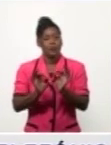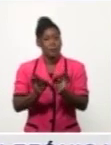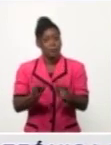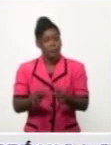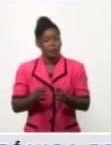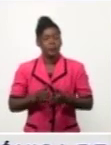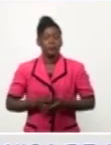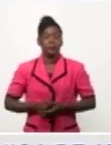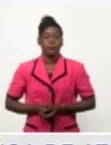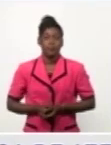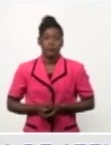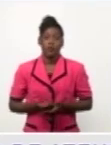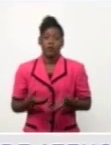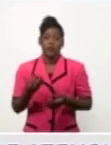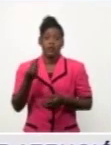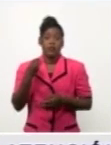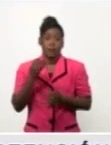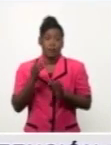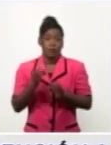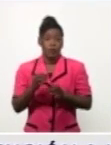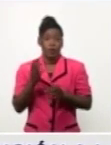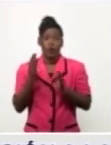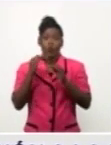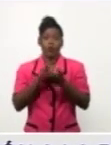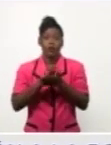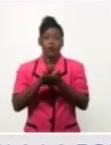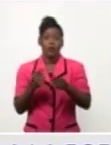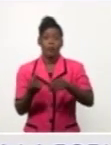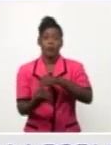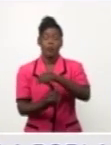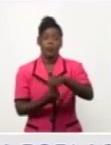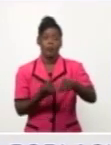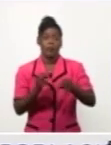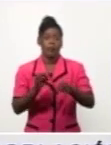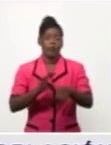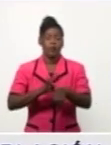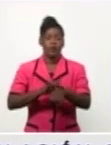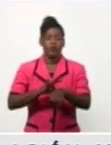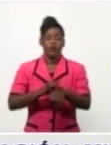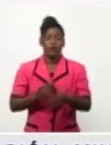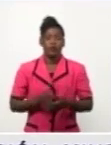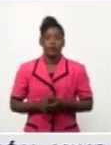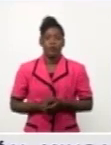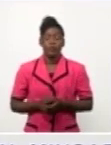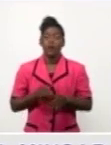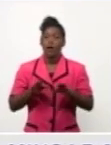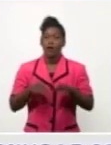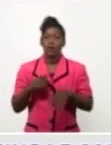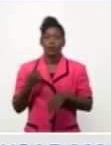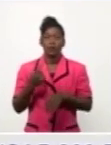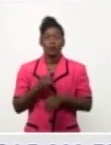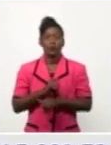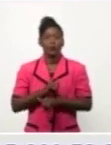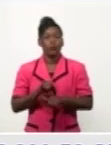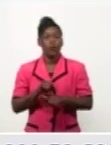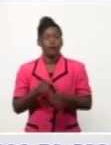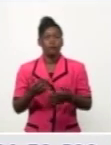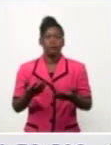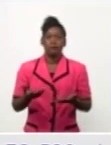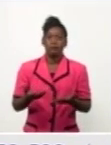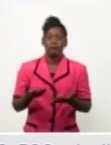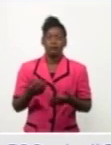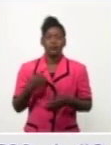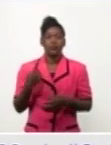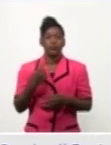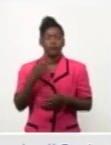guarantees that there is no spread of this disease in these provinces. Even many